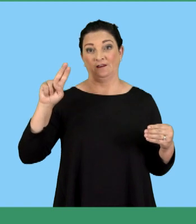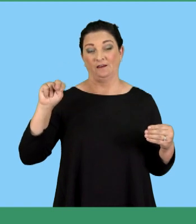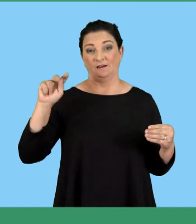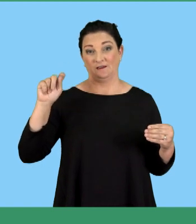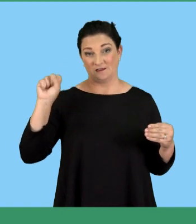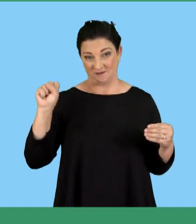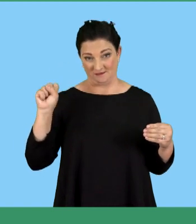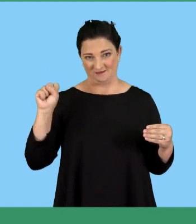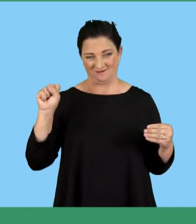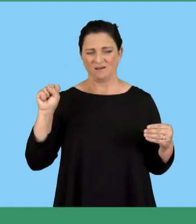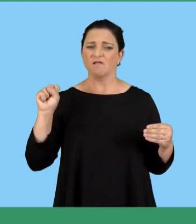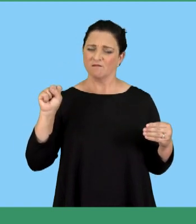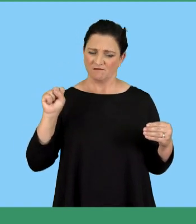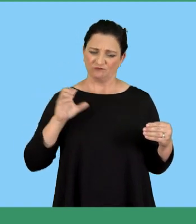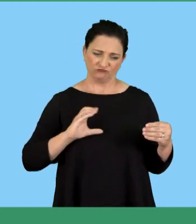in